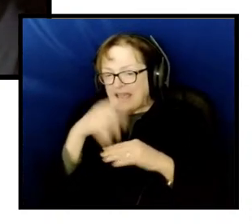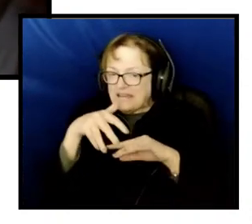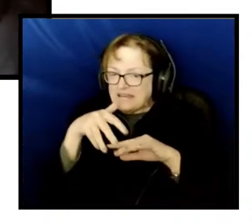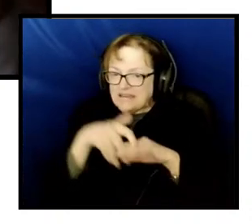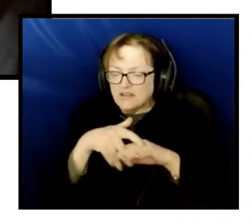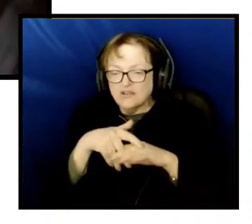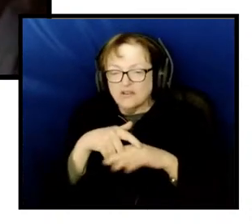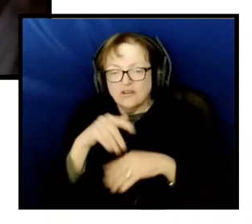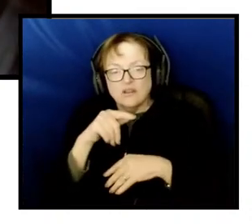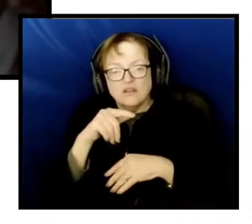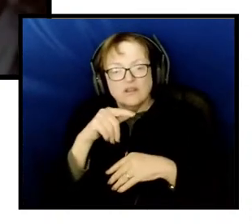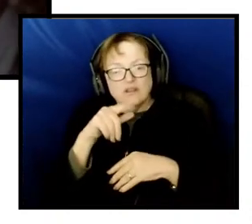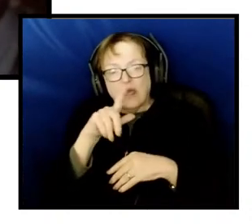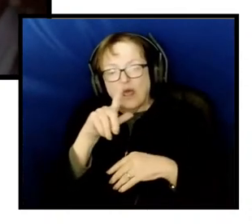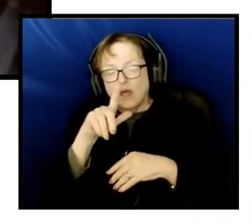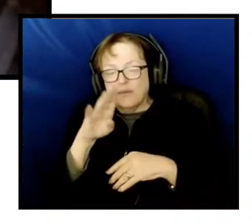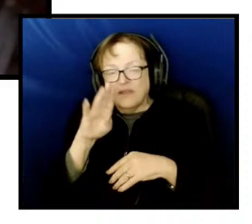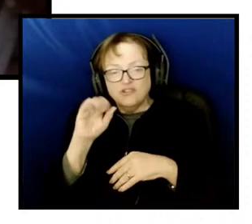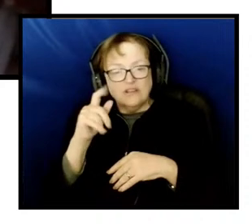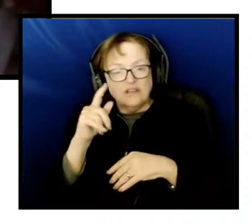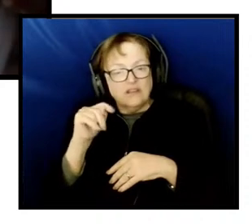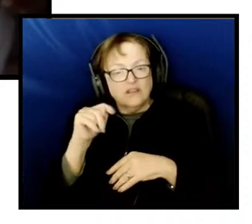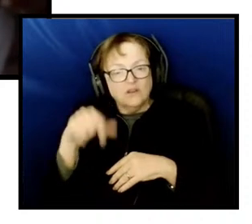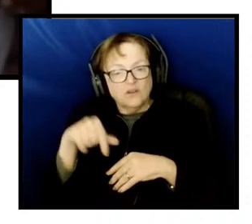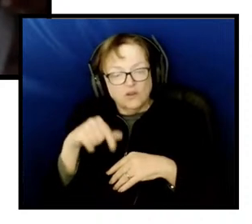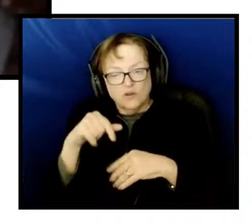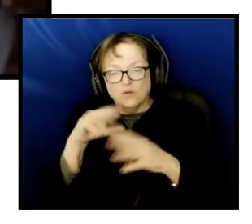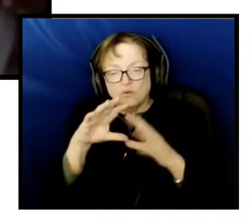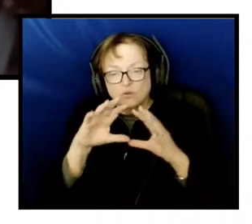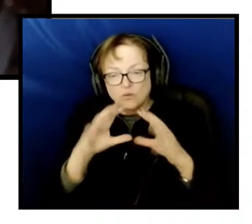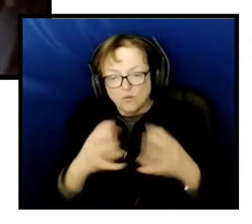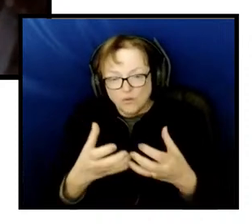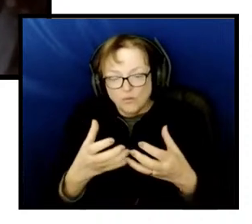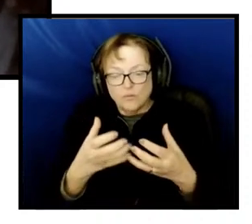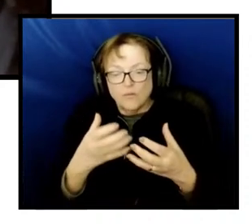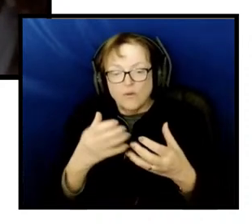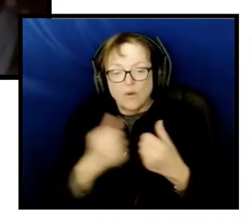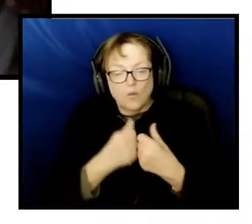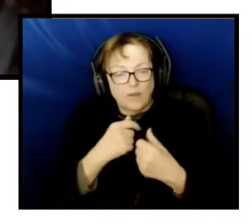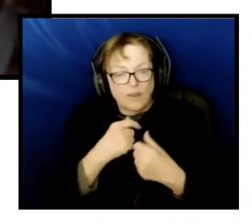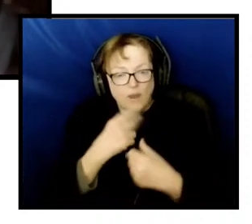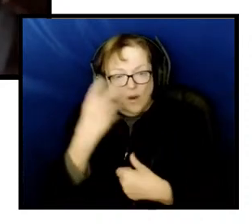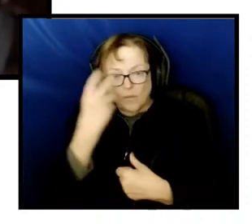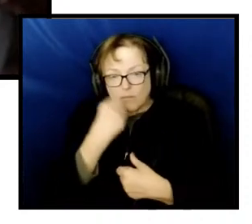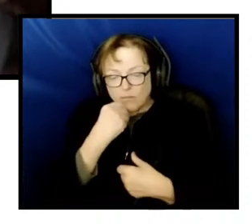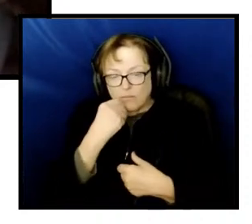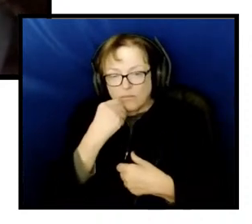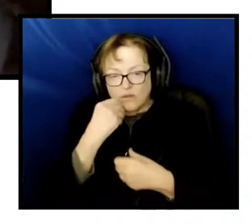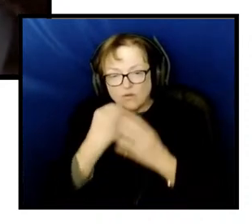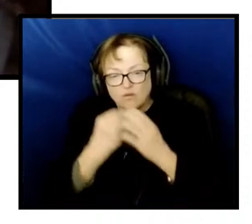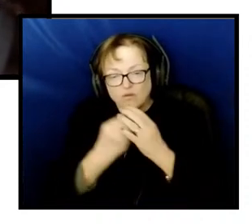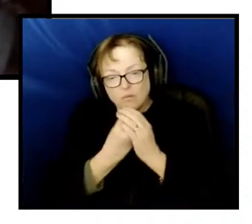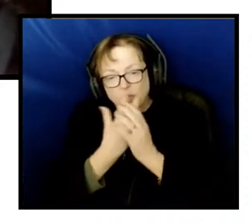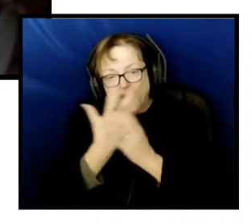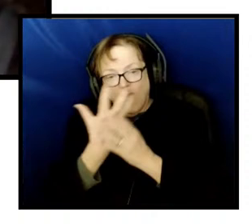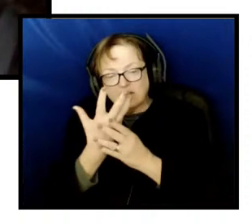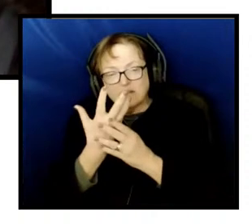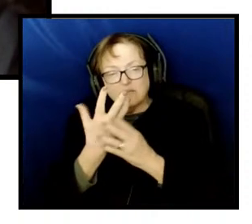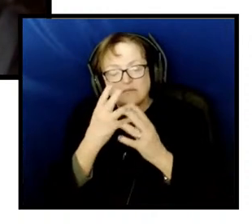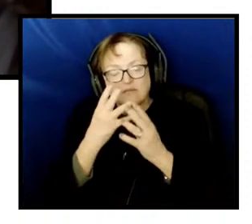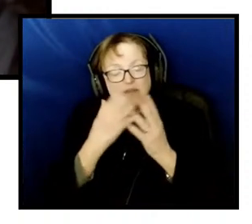queer ancestors. This deck will be a living symbol of our beautiful blossoming in the midst of mounting